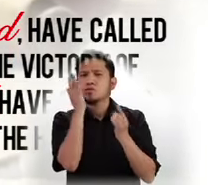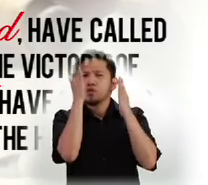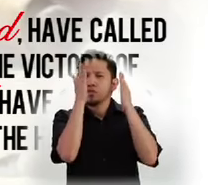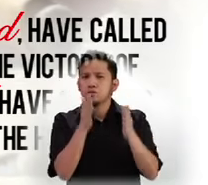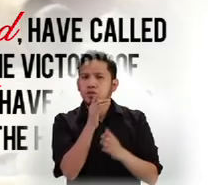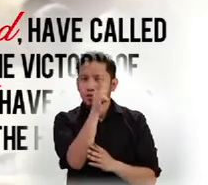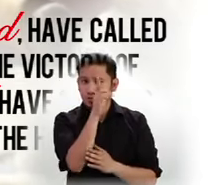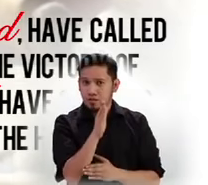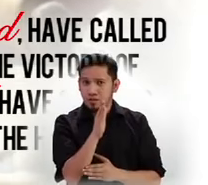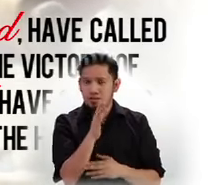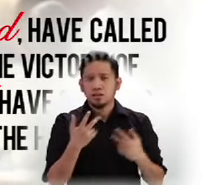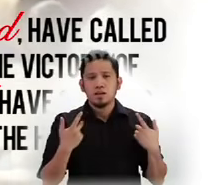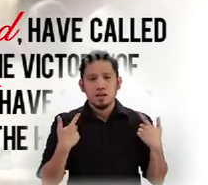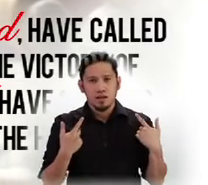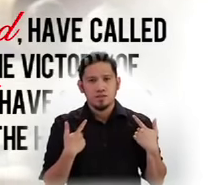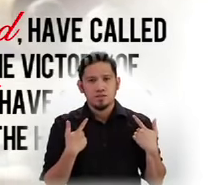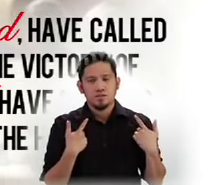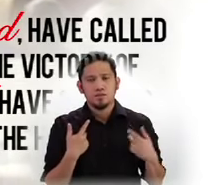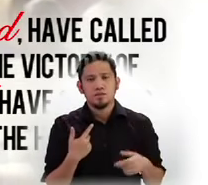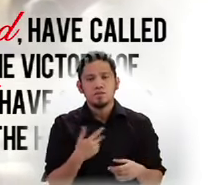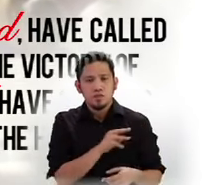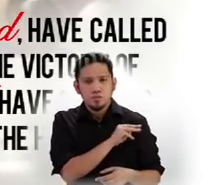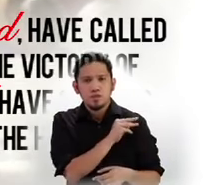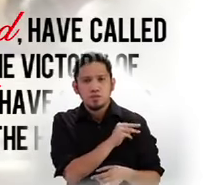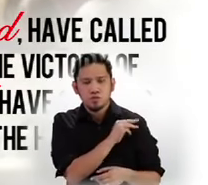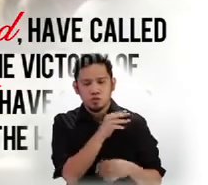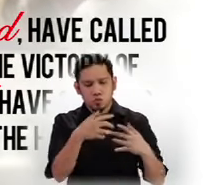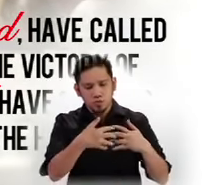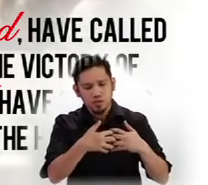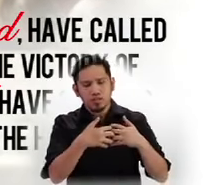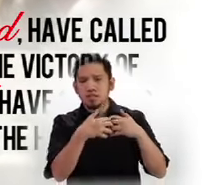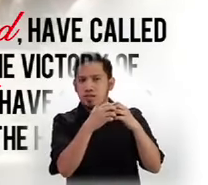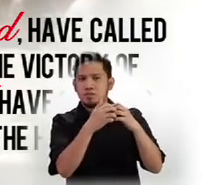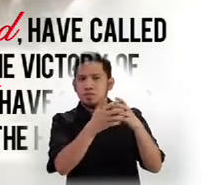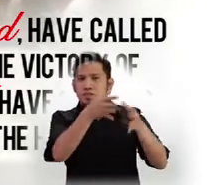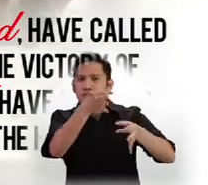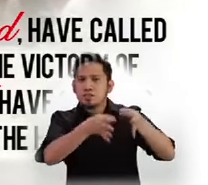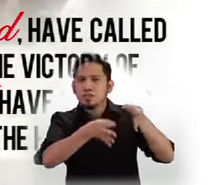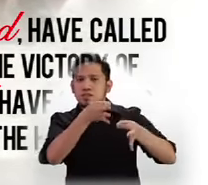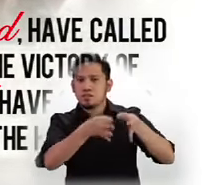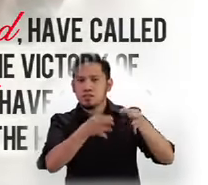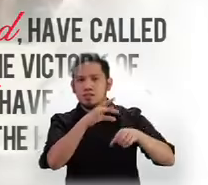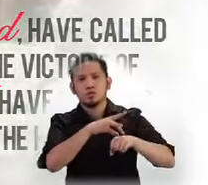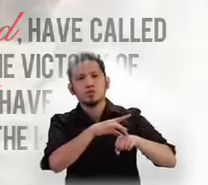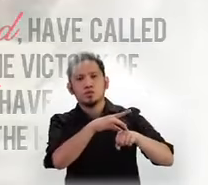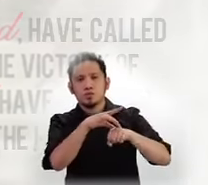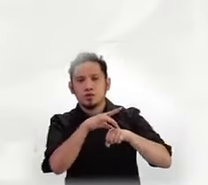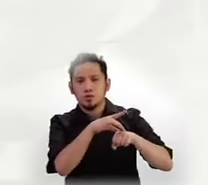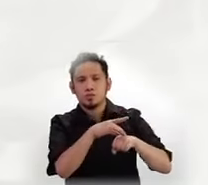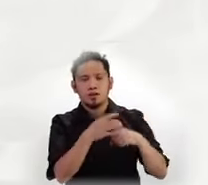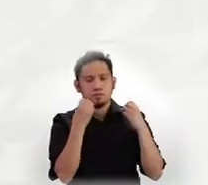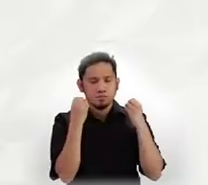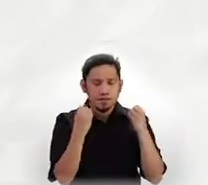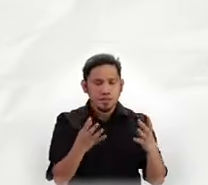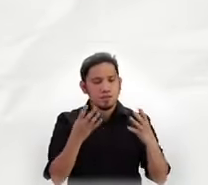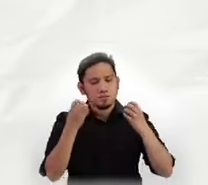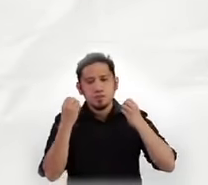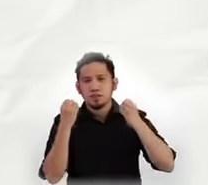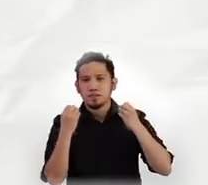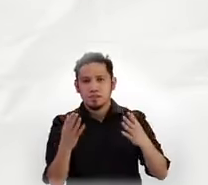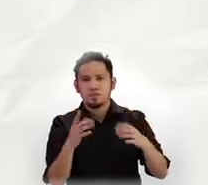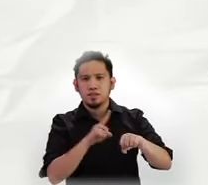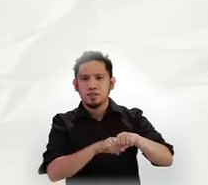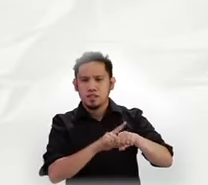God, has the mission of restoring justice to the earth. Many